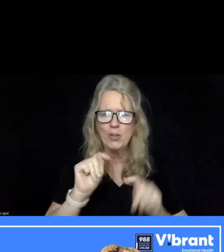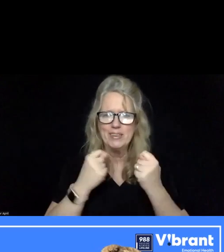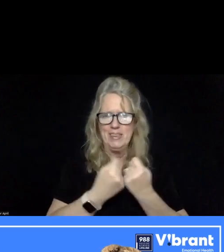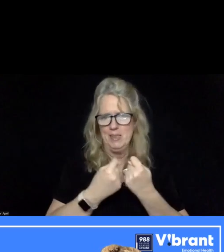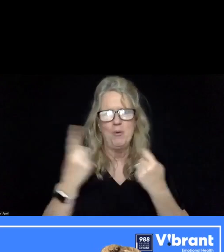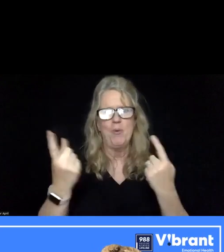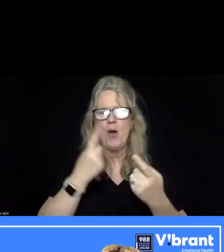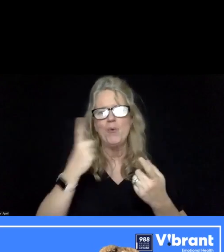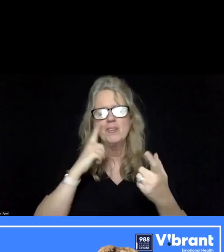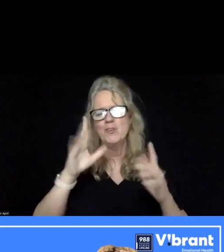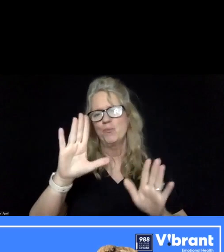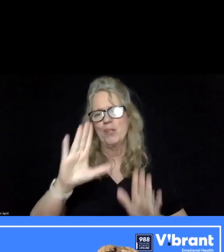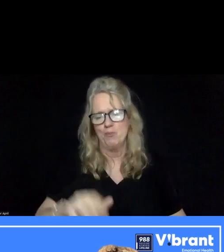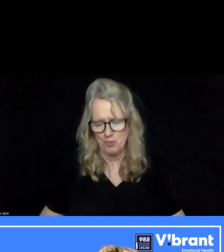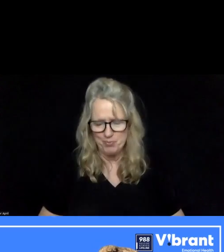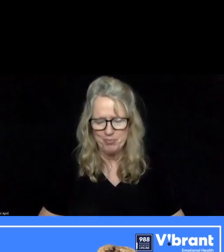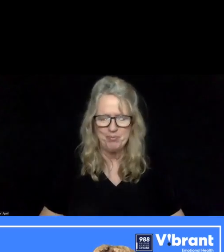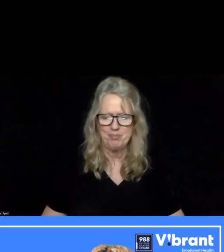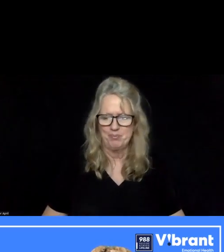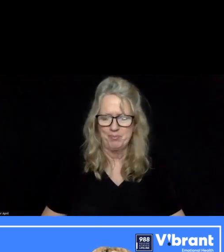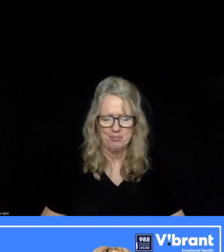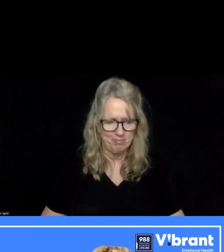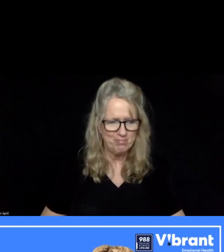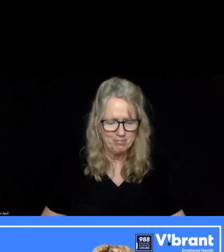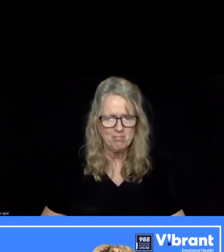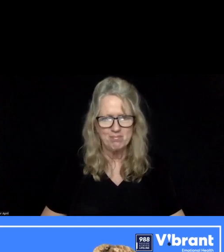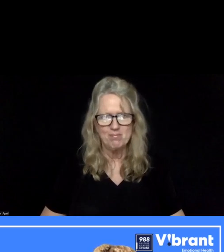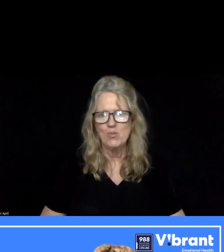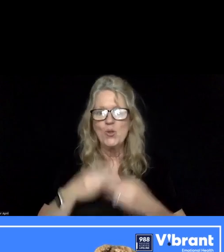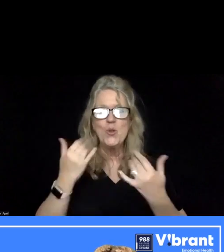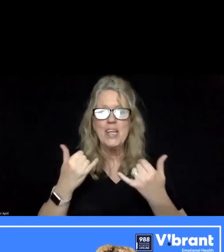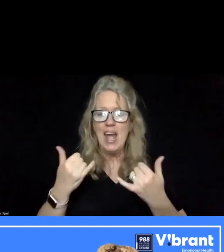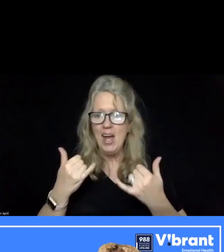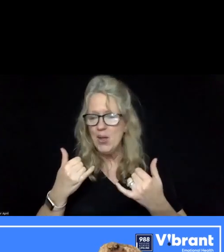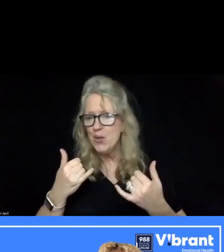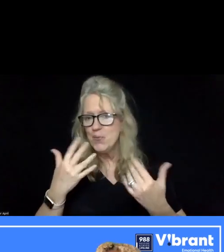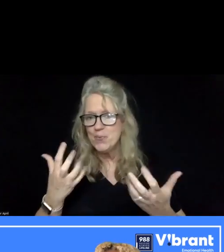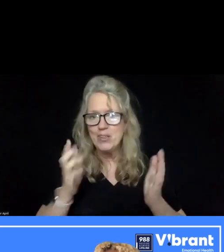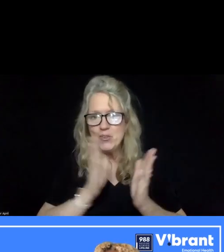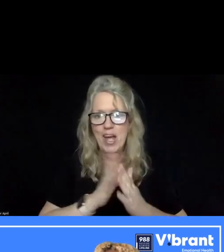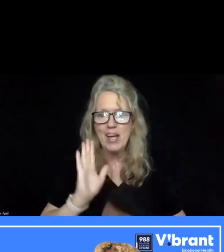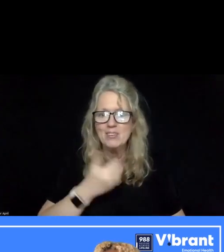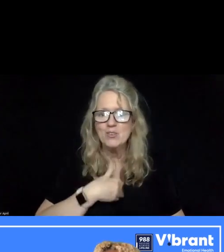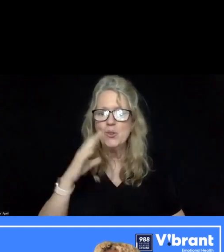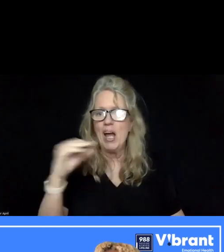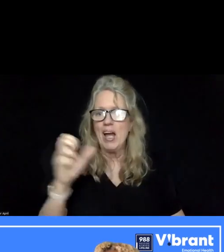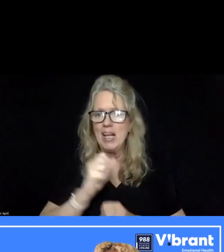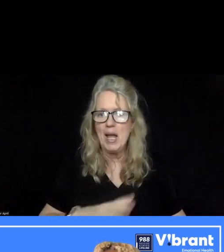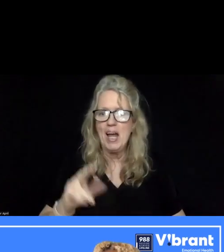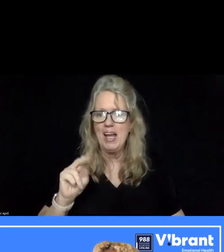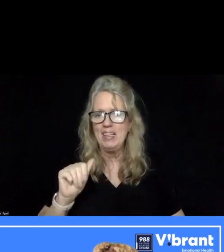are always just so wonderful. So with that, let me ask our colleagues at NAMI,